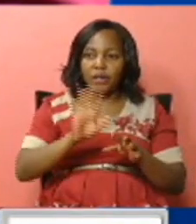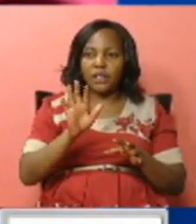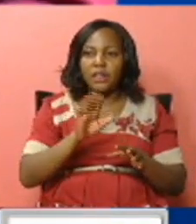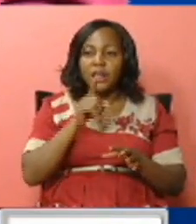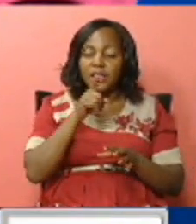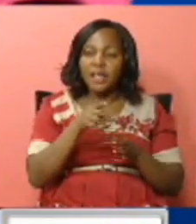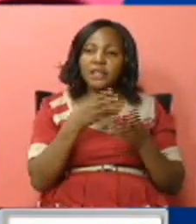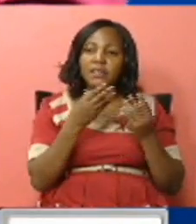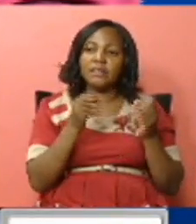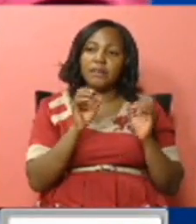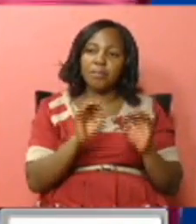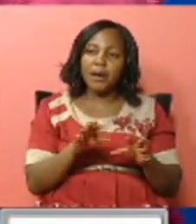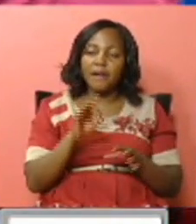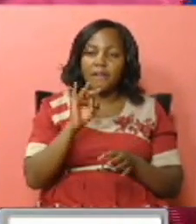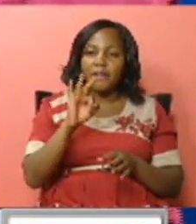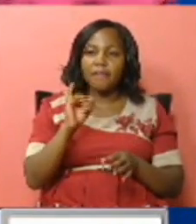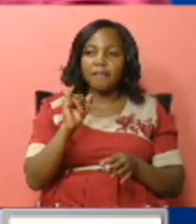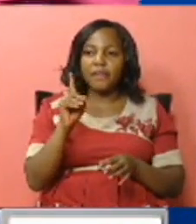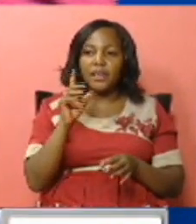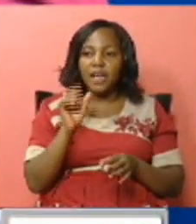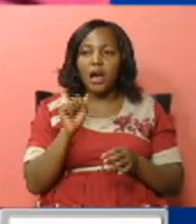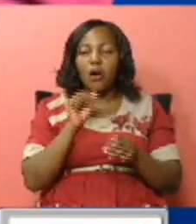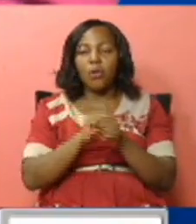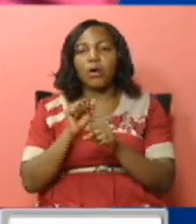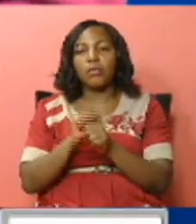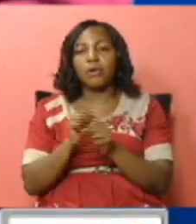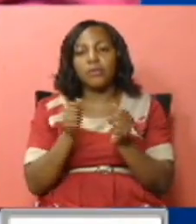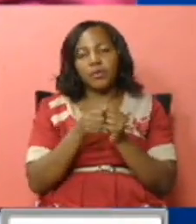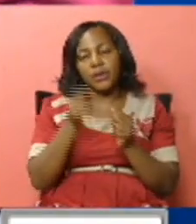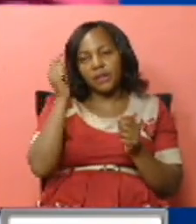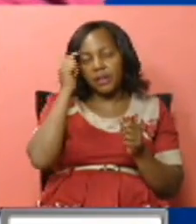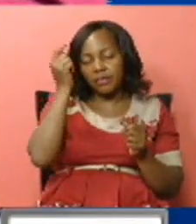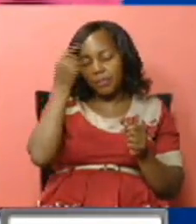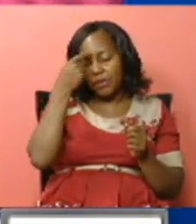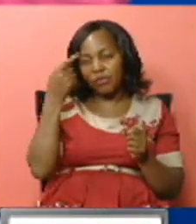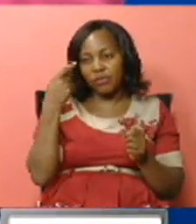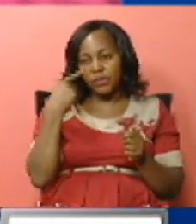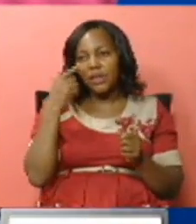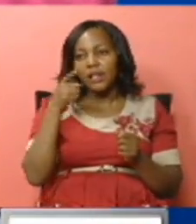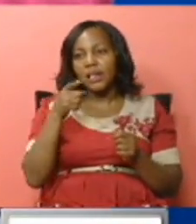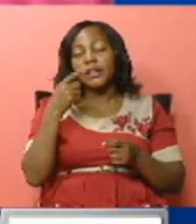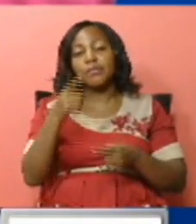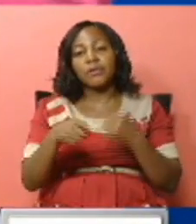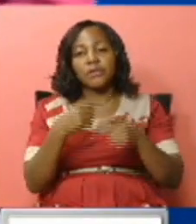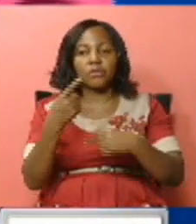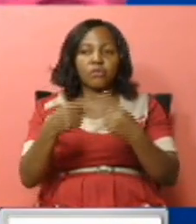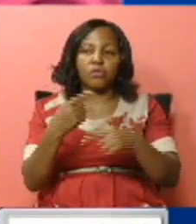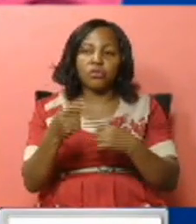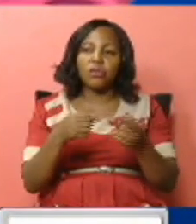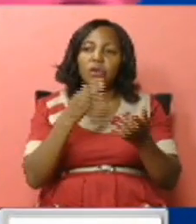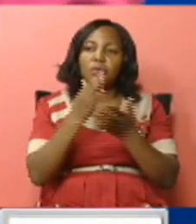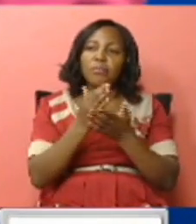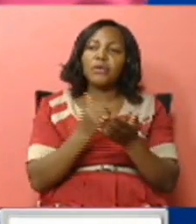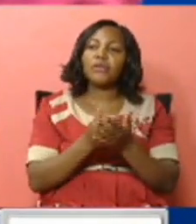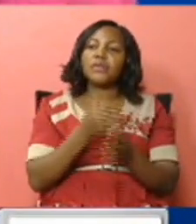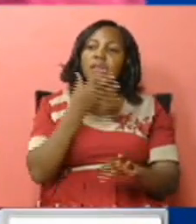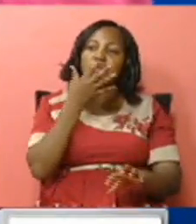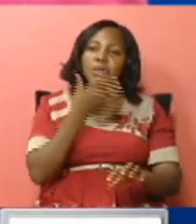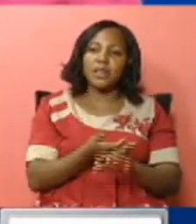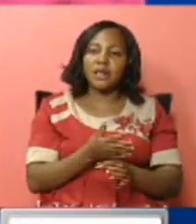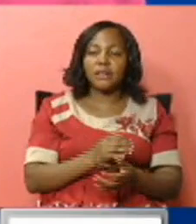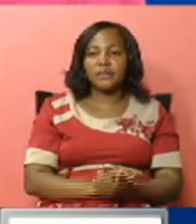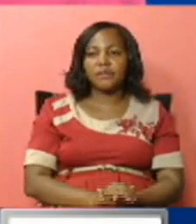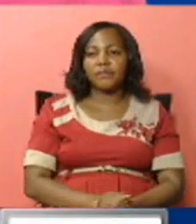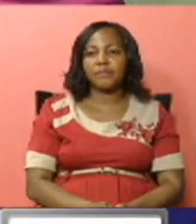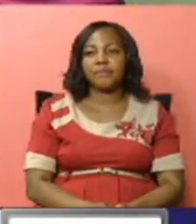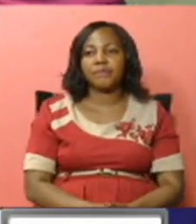that has not been easy. FIDA has been working with the government to see that that goes on, but it's been one of the hardest parts because we know land is really core.